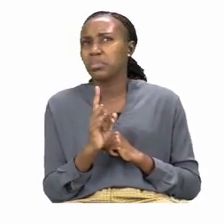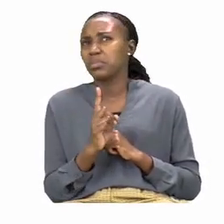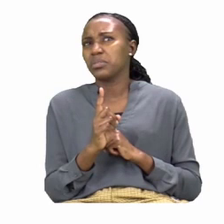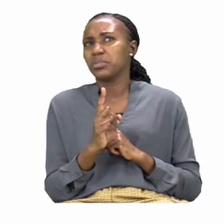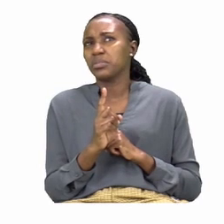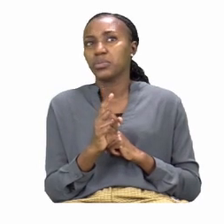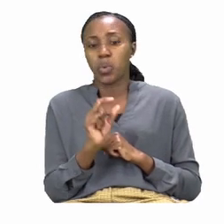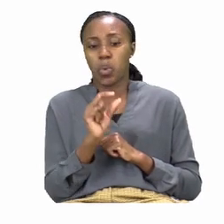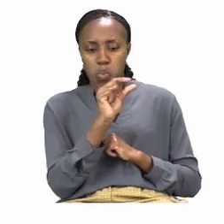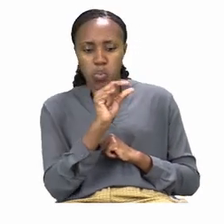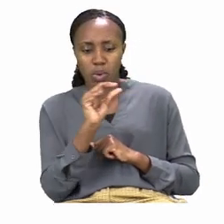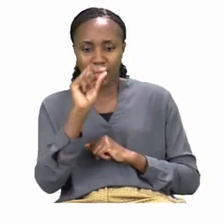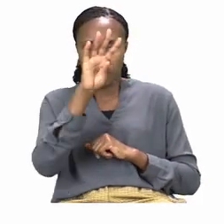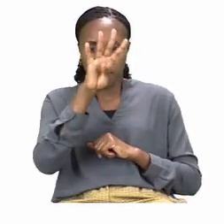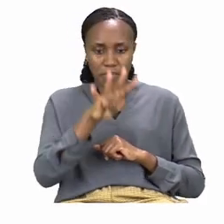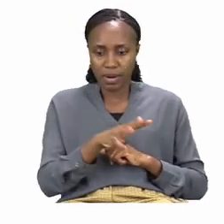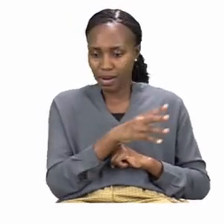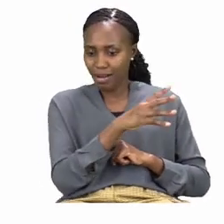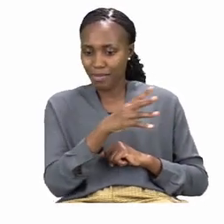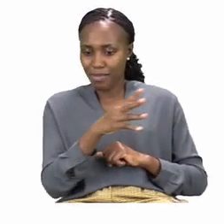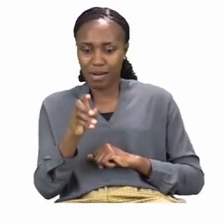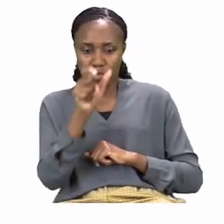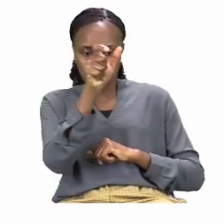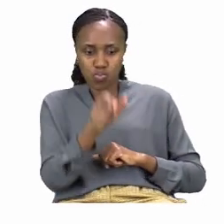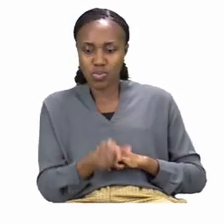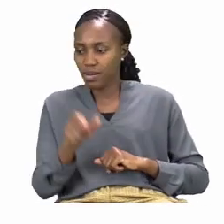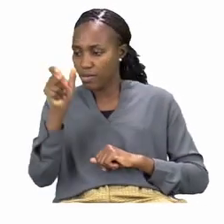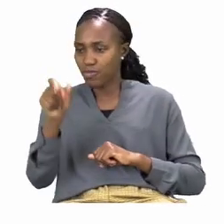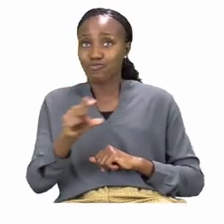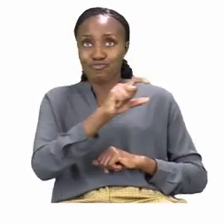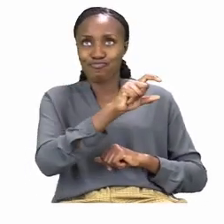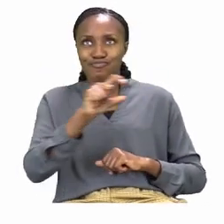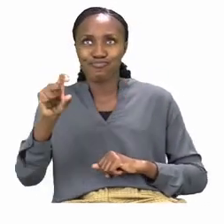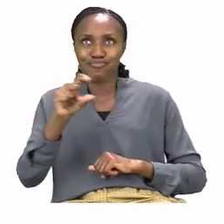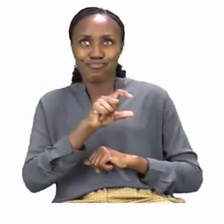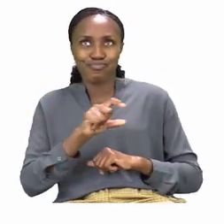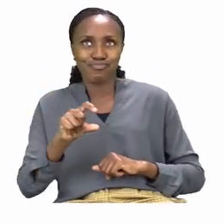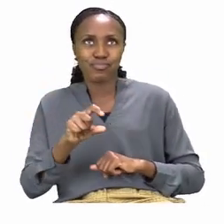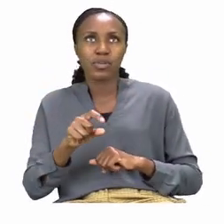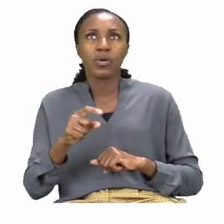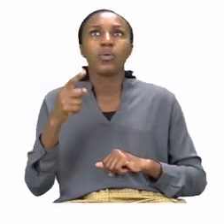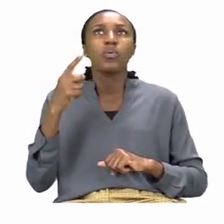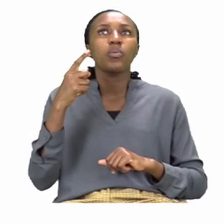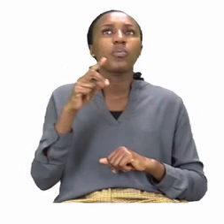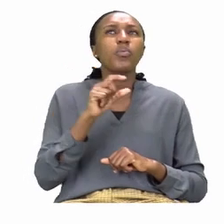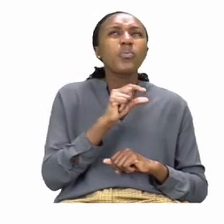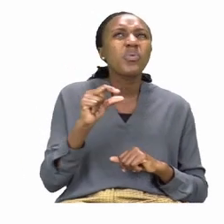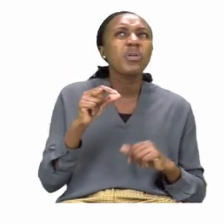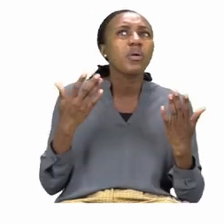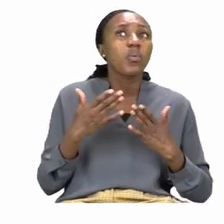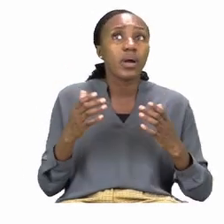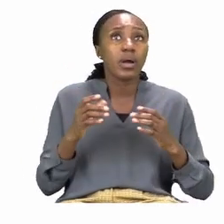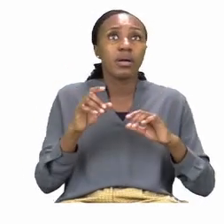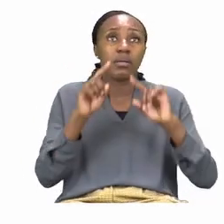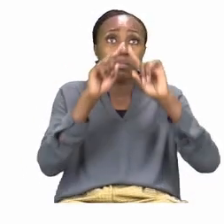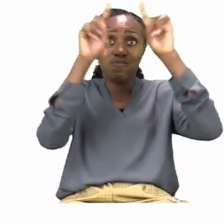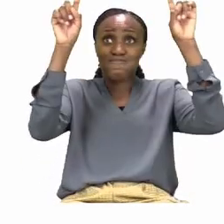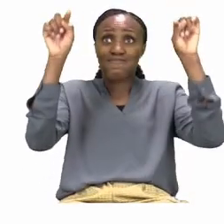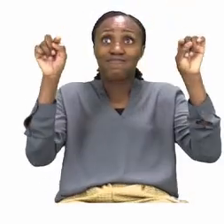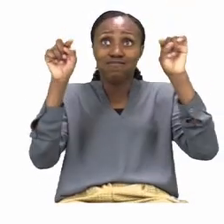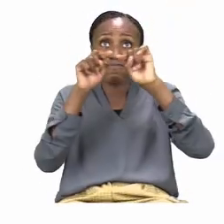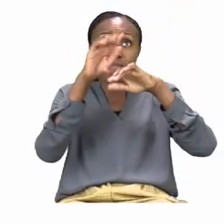word search. All right, and the vocabulary words that you need to find are